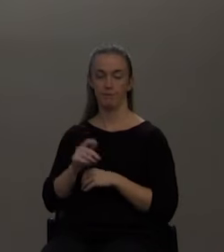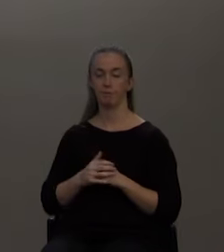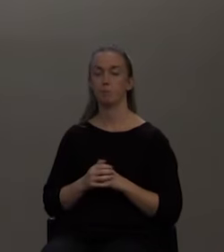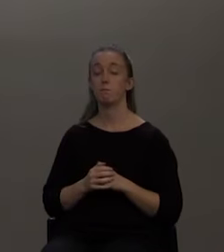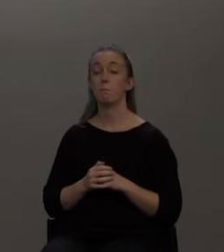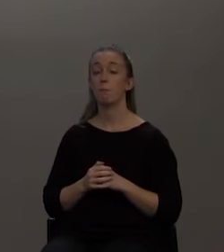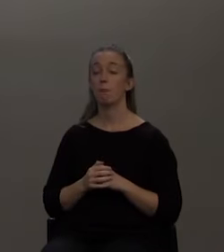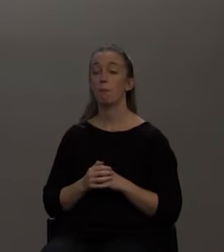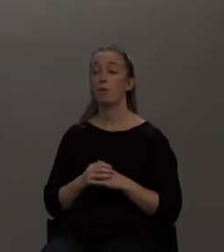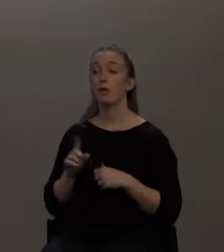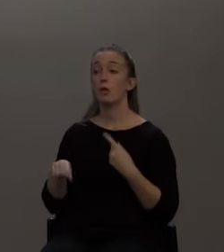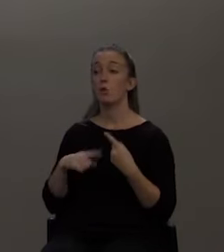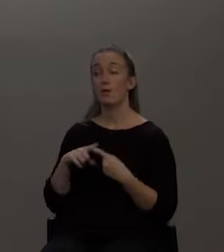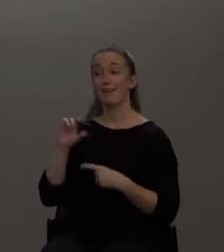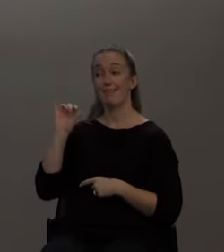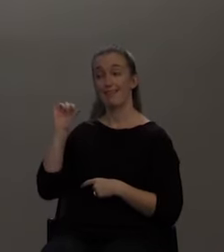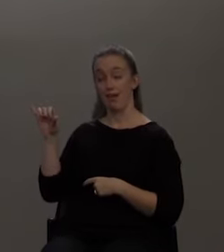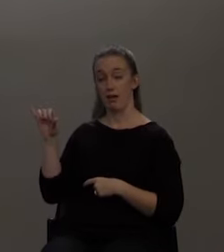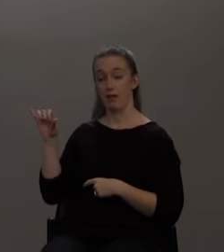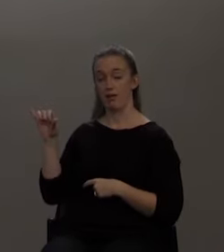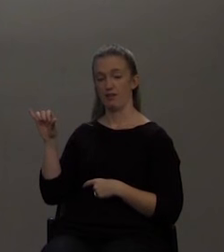So when you combine this together,